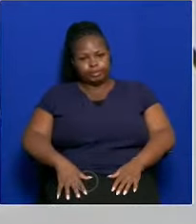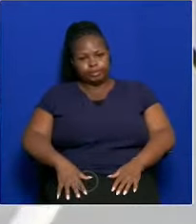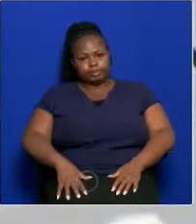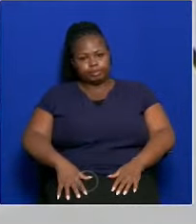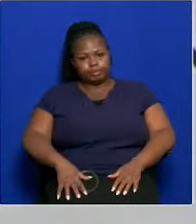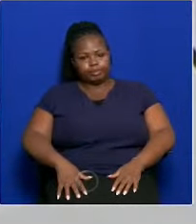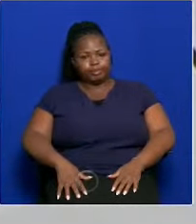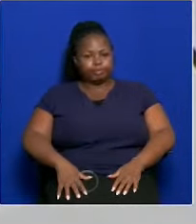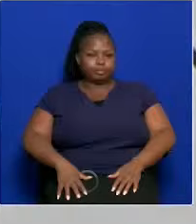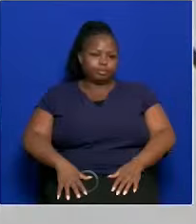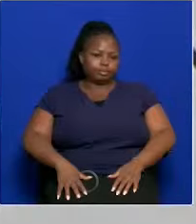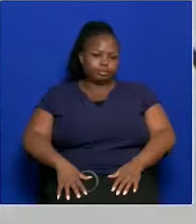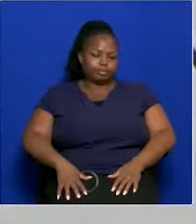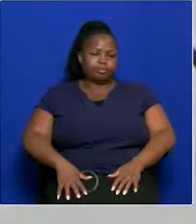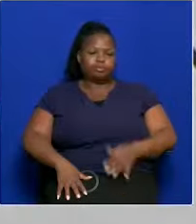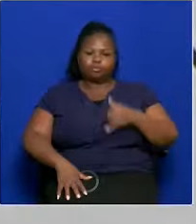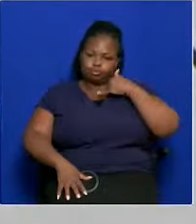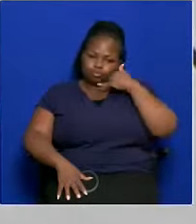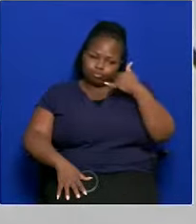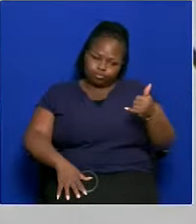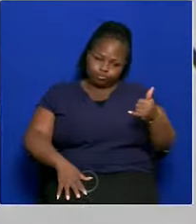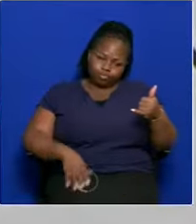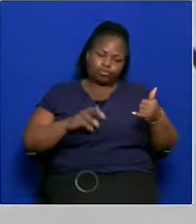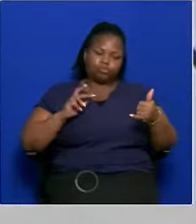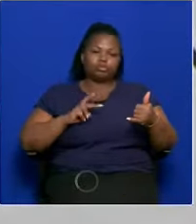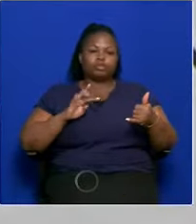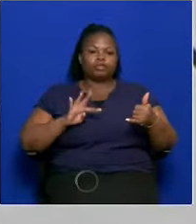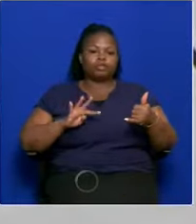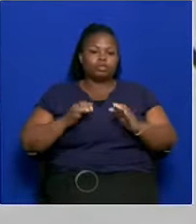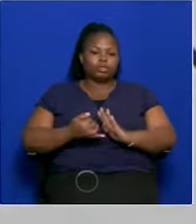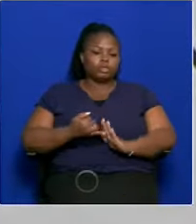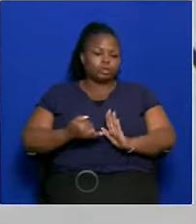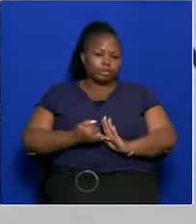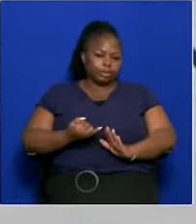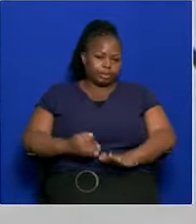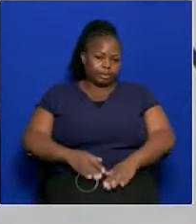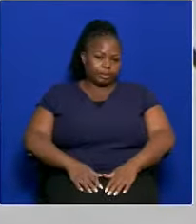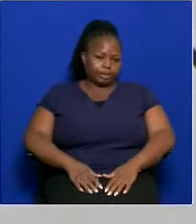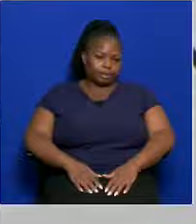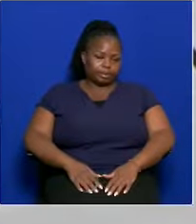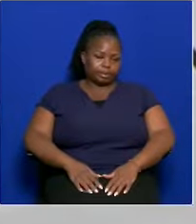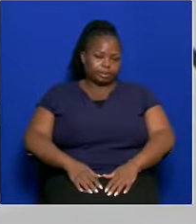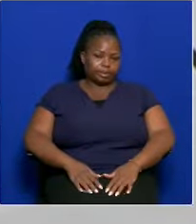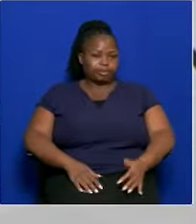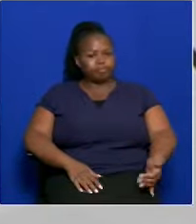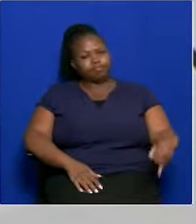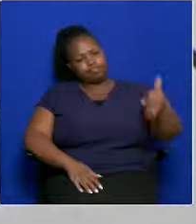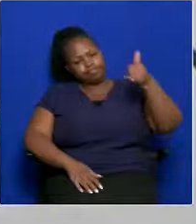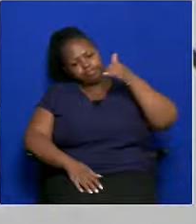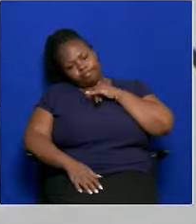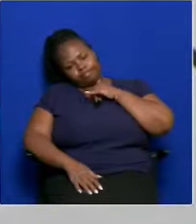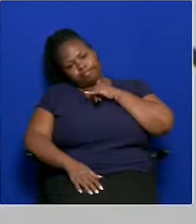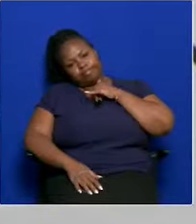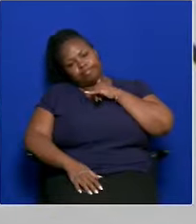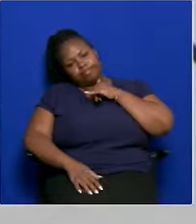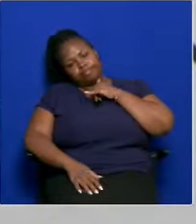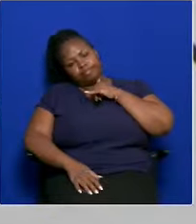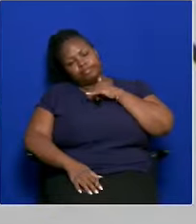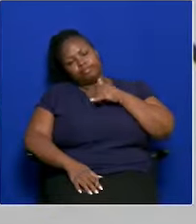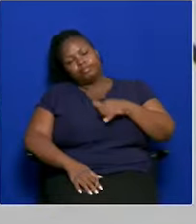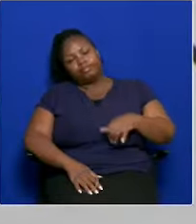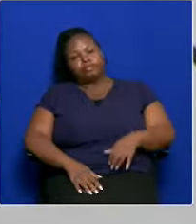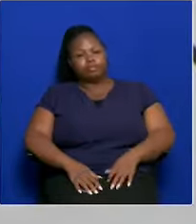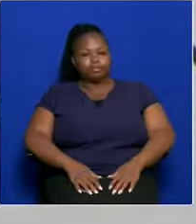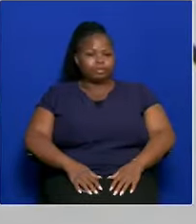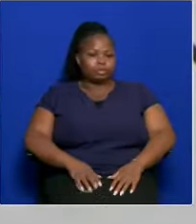You call him on the 24th of January. He calls you or returns your call on the